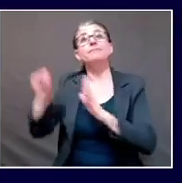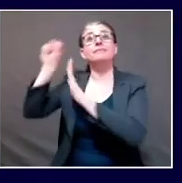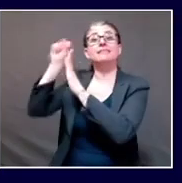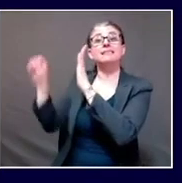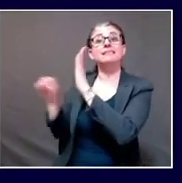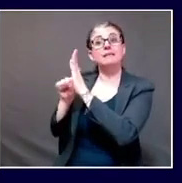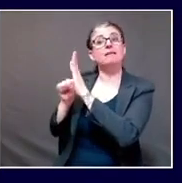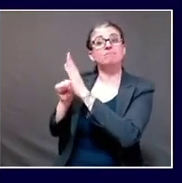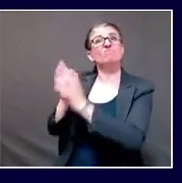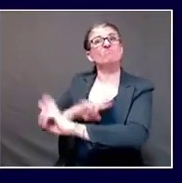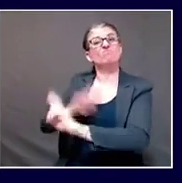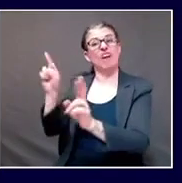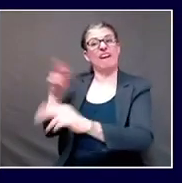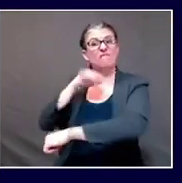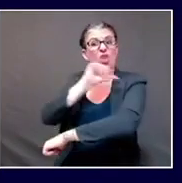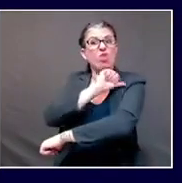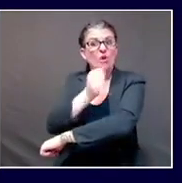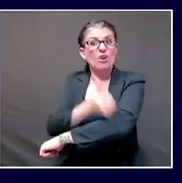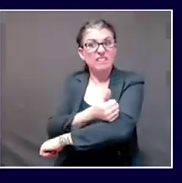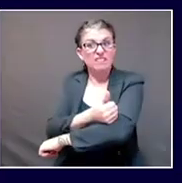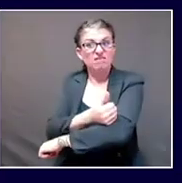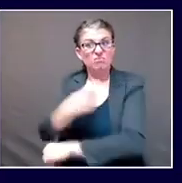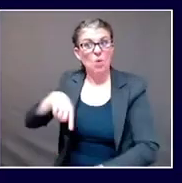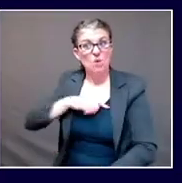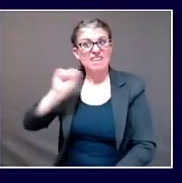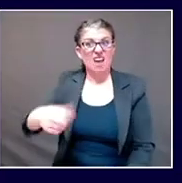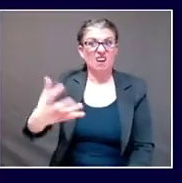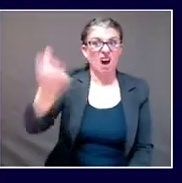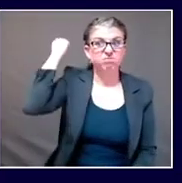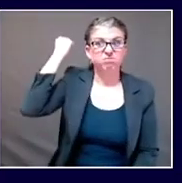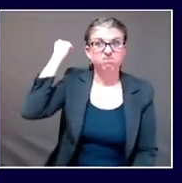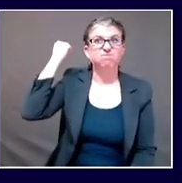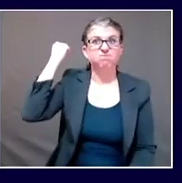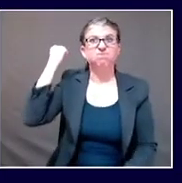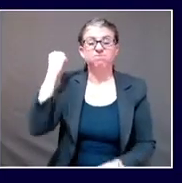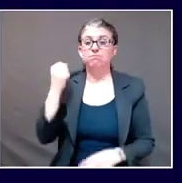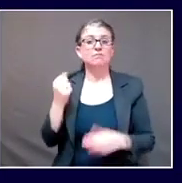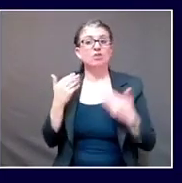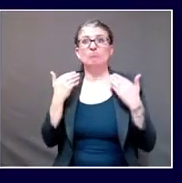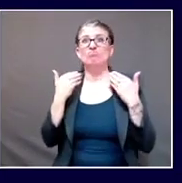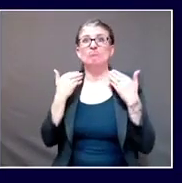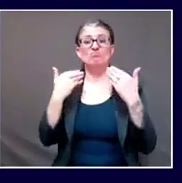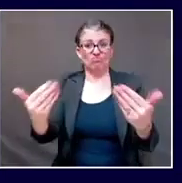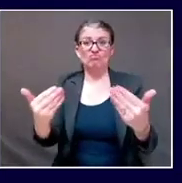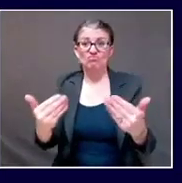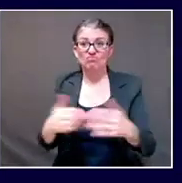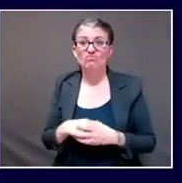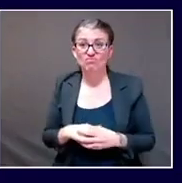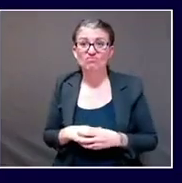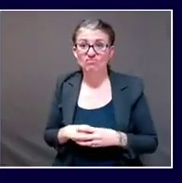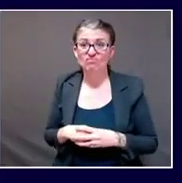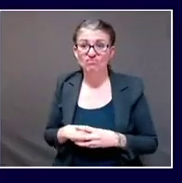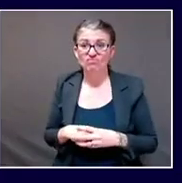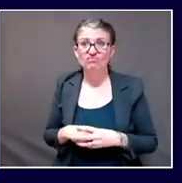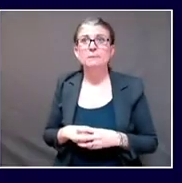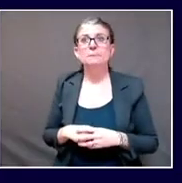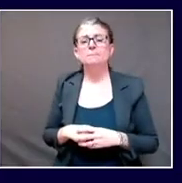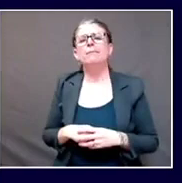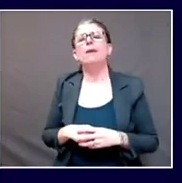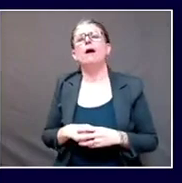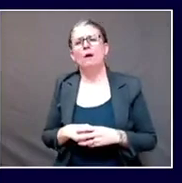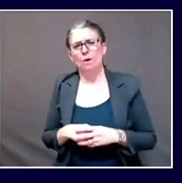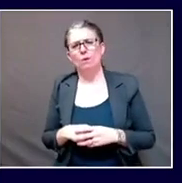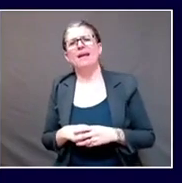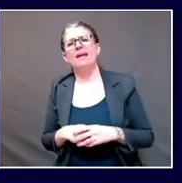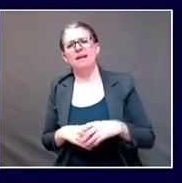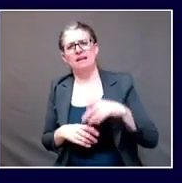takes place. And a follow-up question. Was this decision to go with this, is this strictly